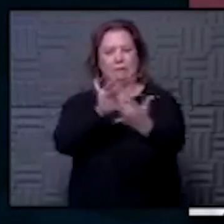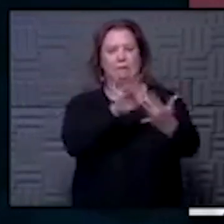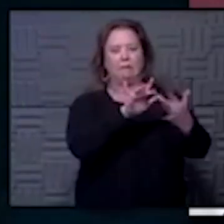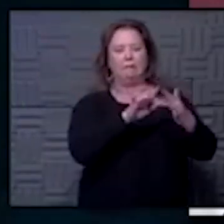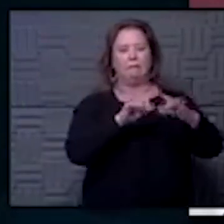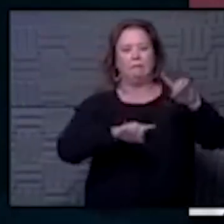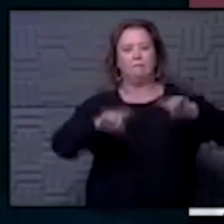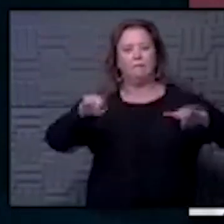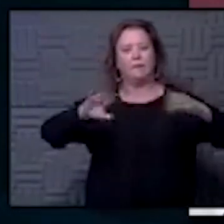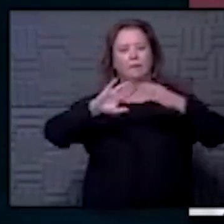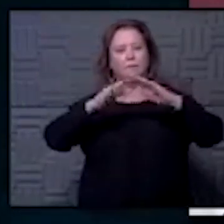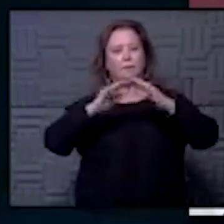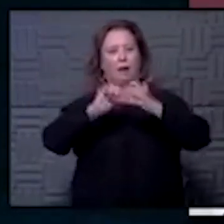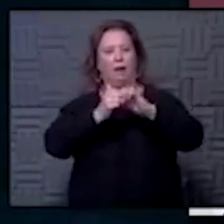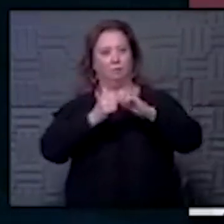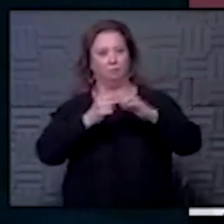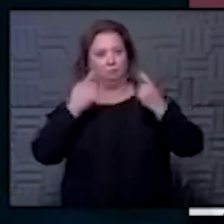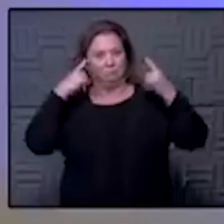that going?